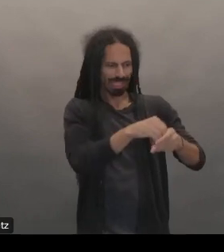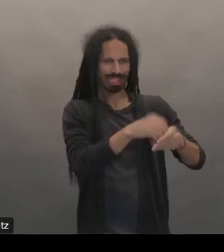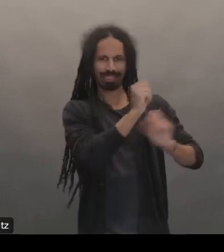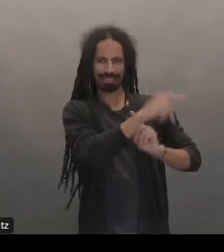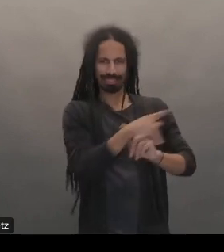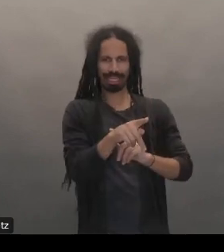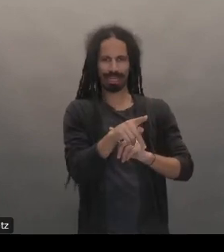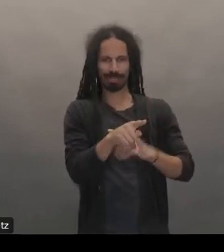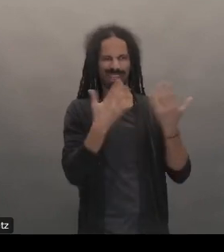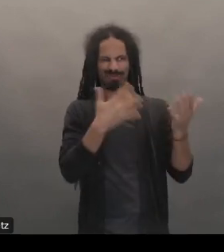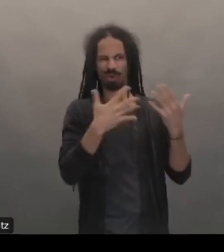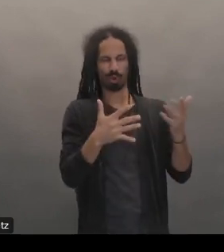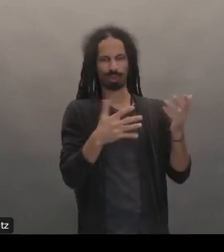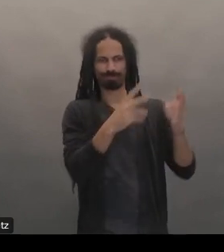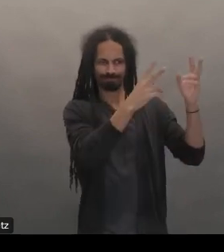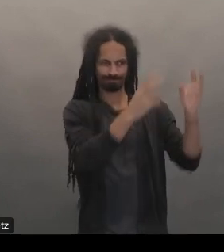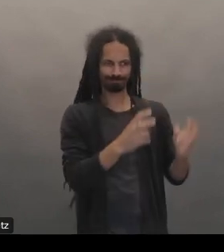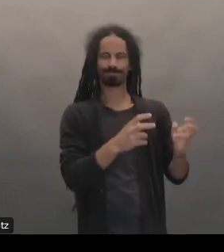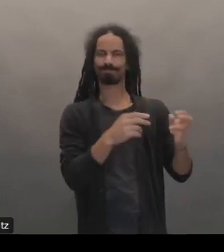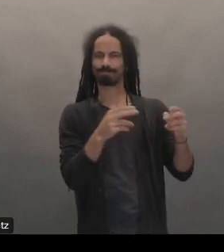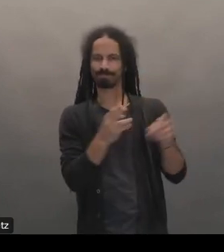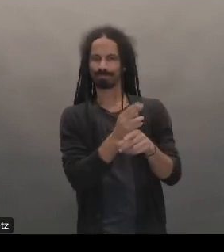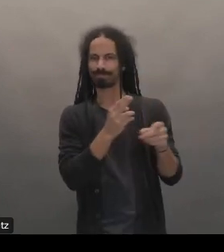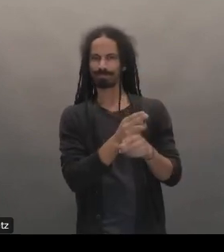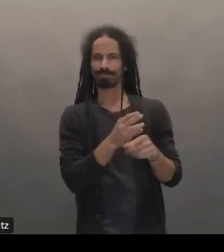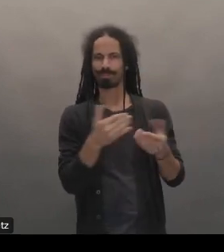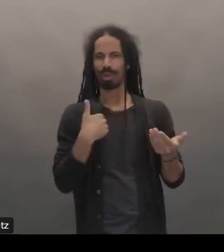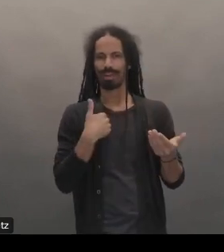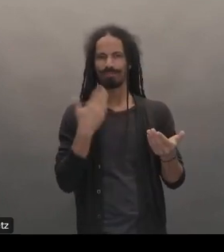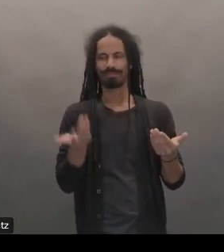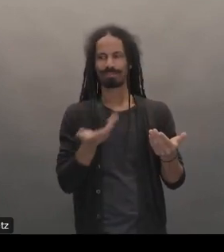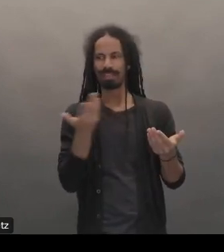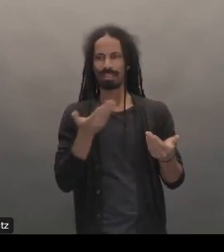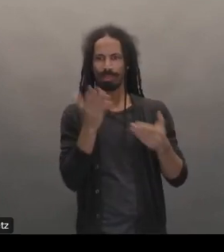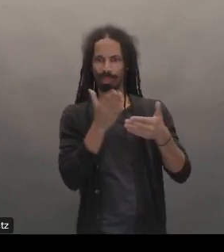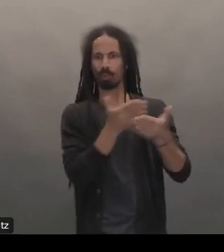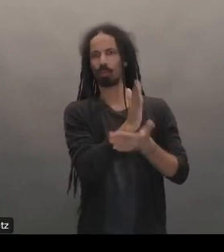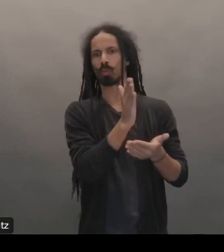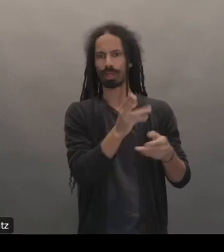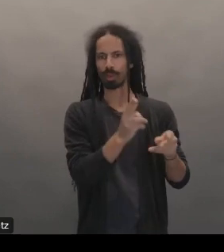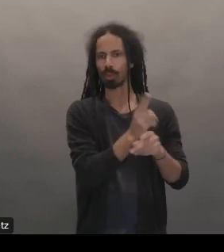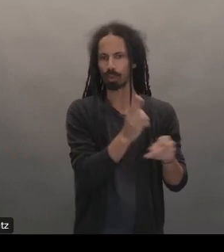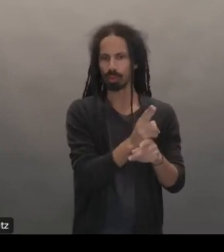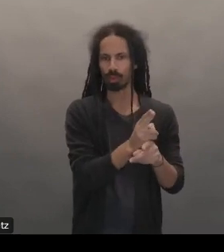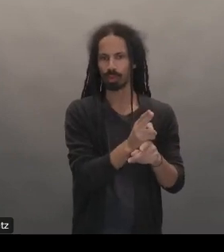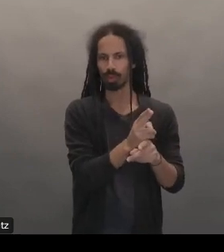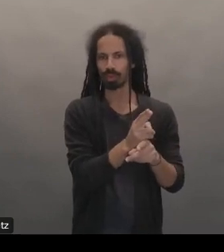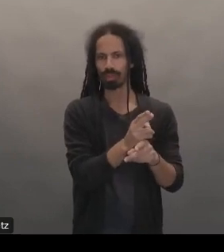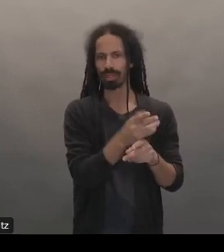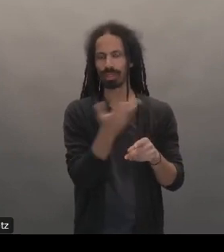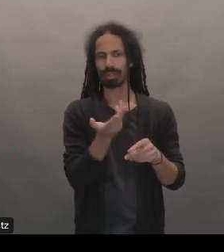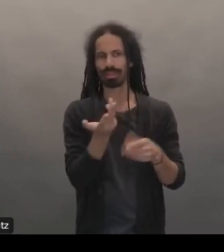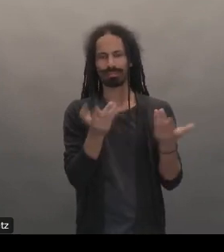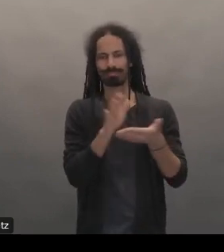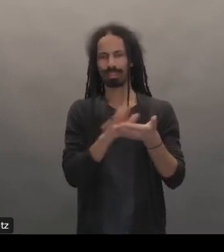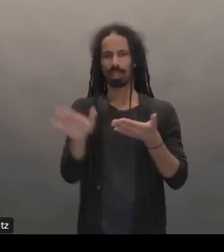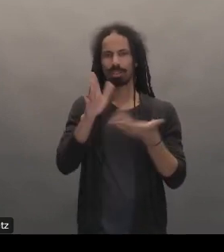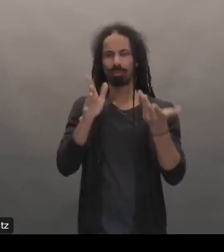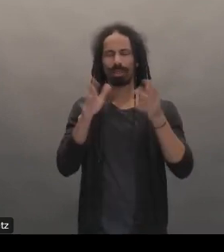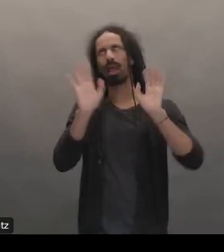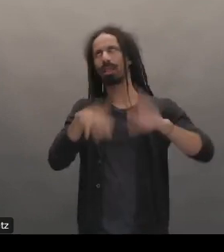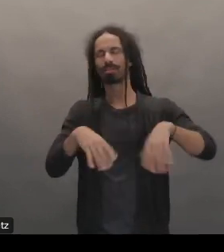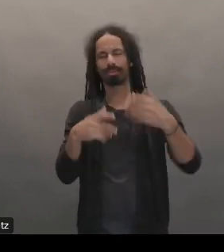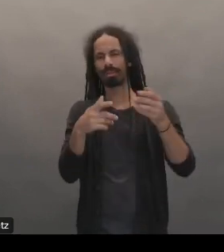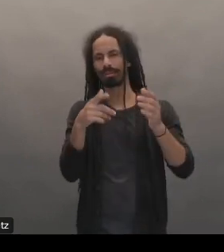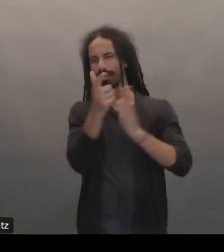have the right to use, right? The college has, we don't have to get too complicated